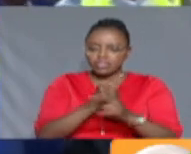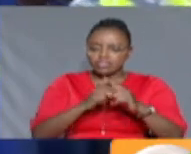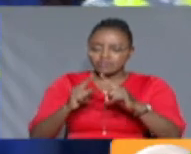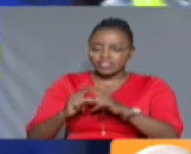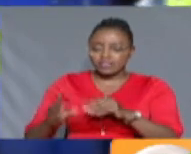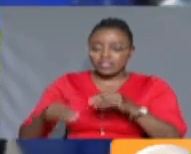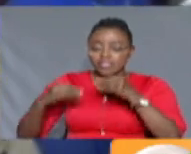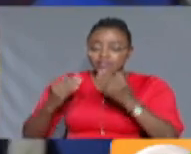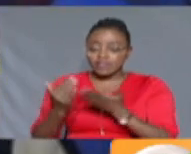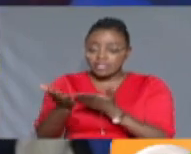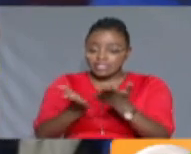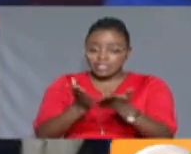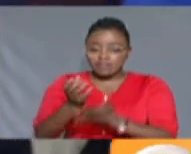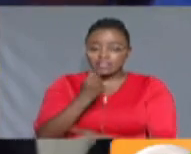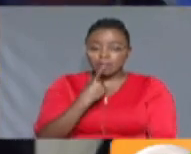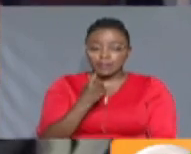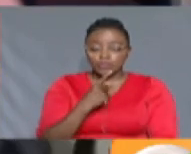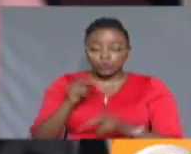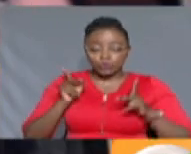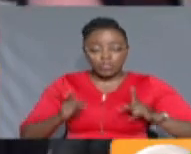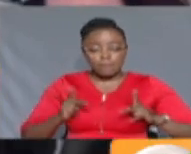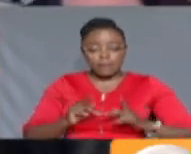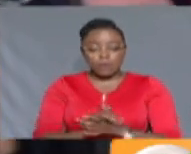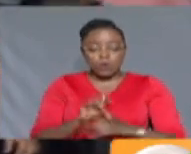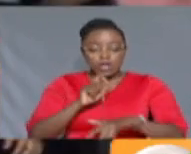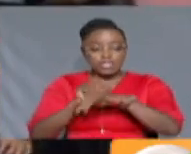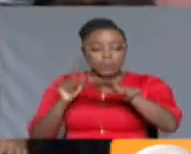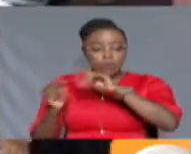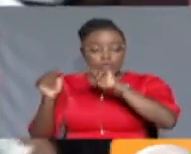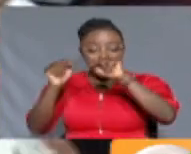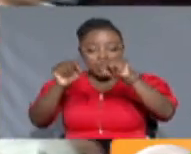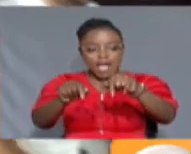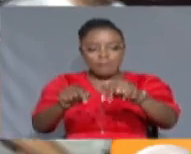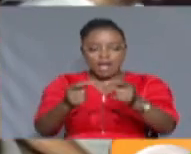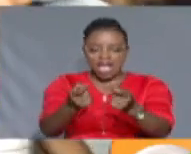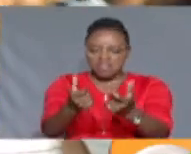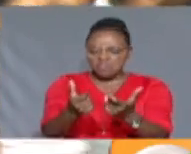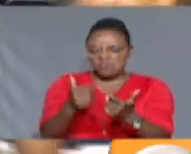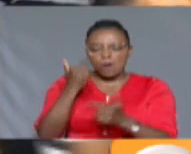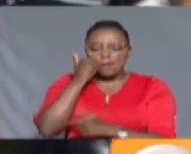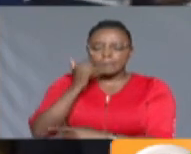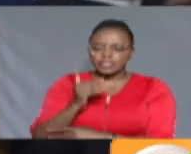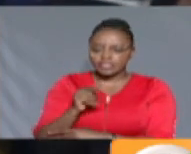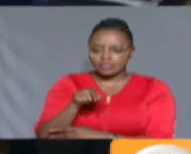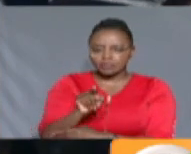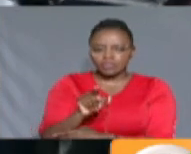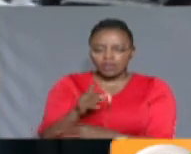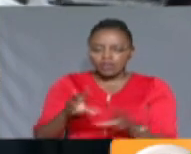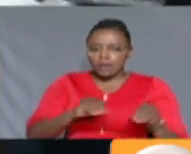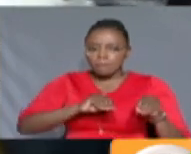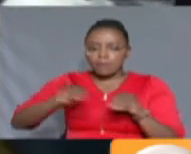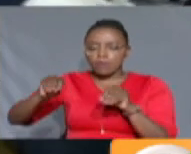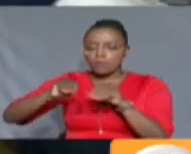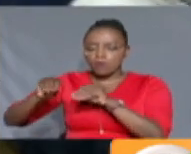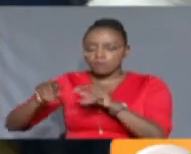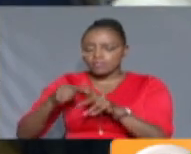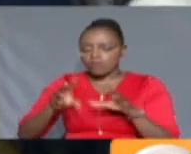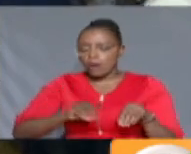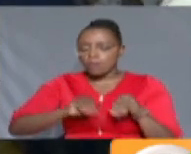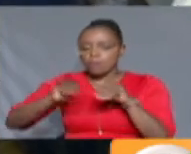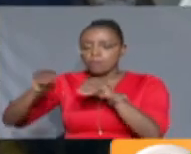in Mombasa. And so while we were coming in, a number of patients were being evacuated and moved